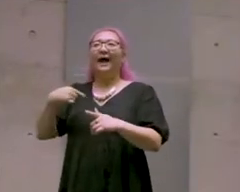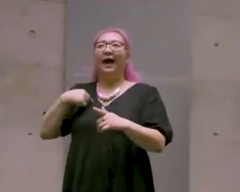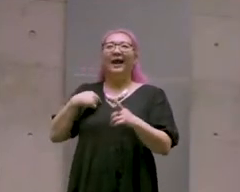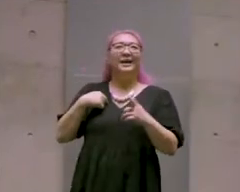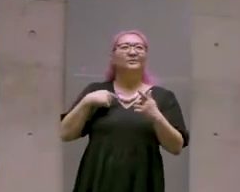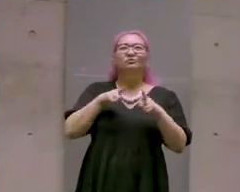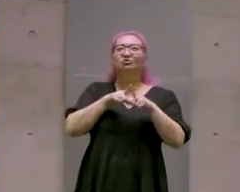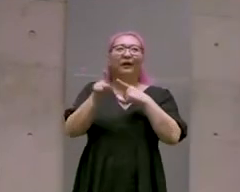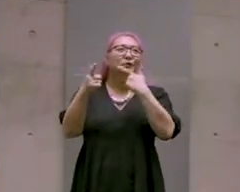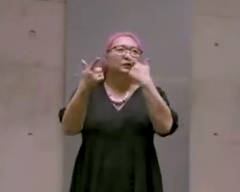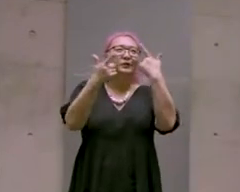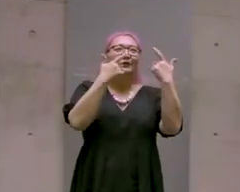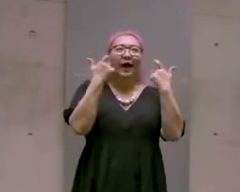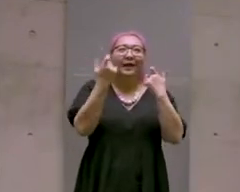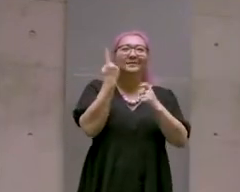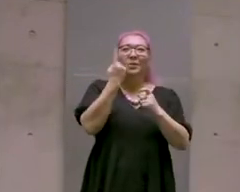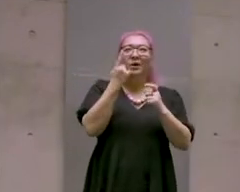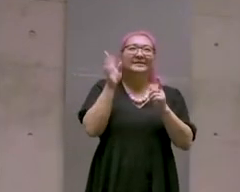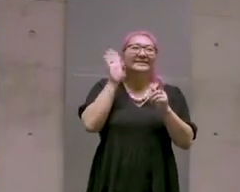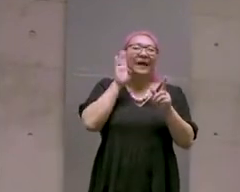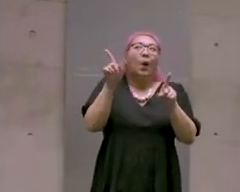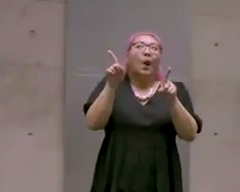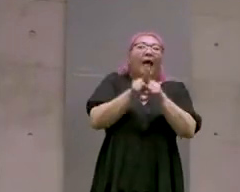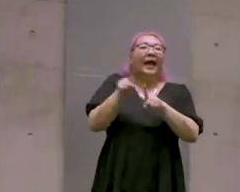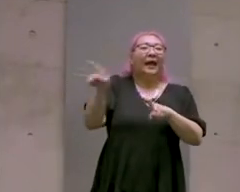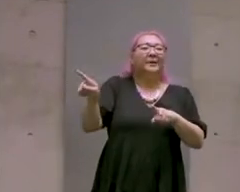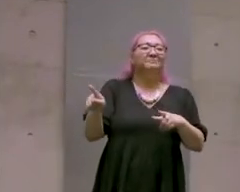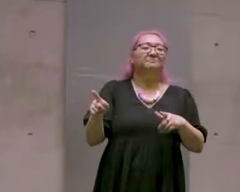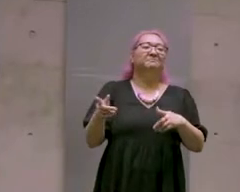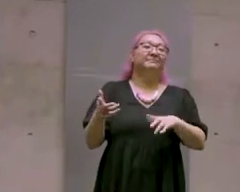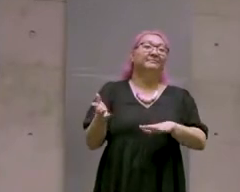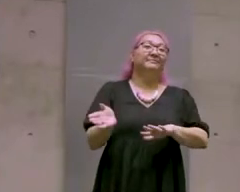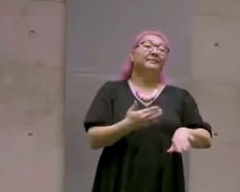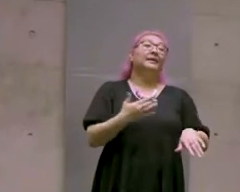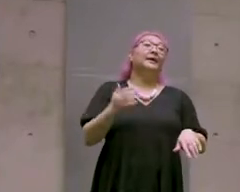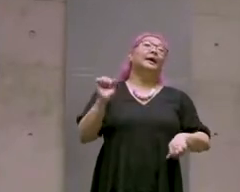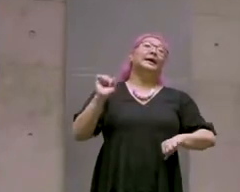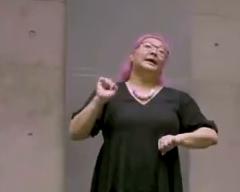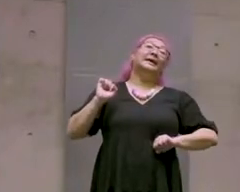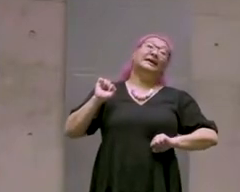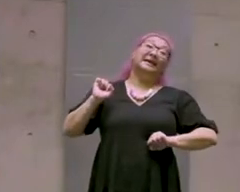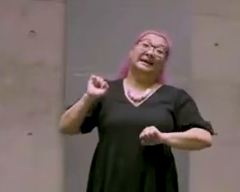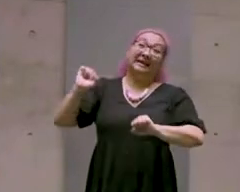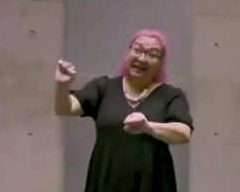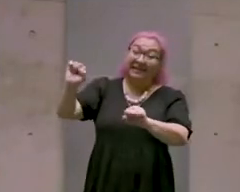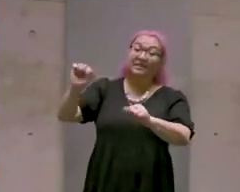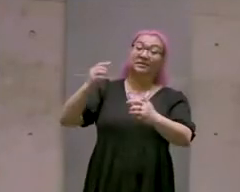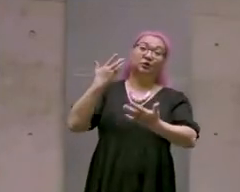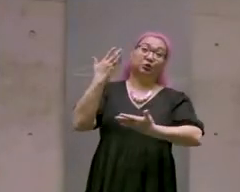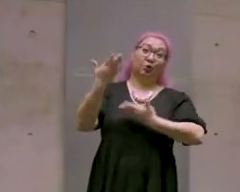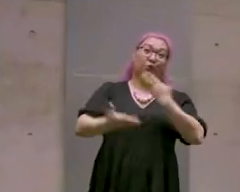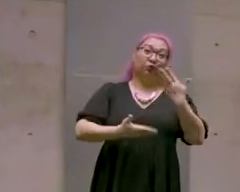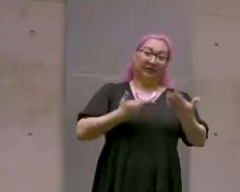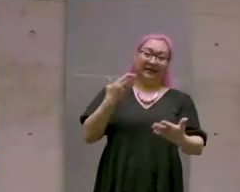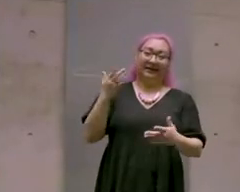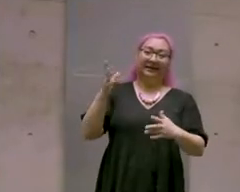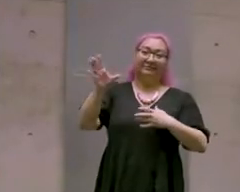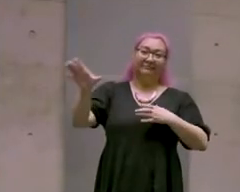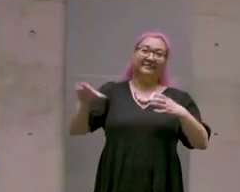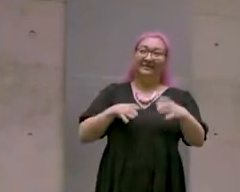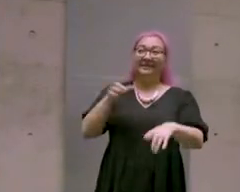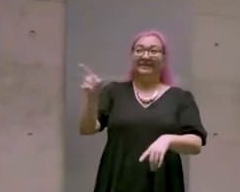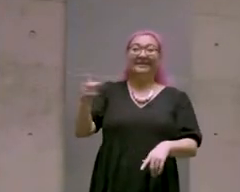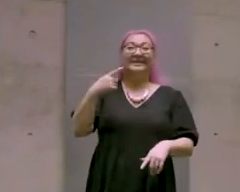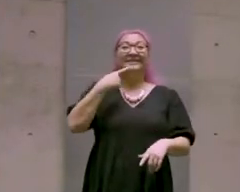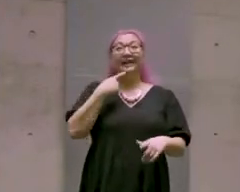and I don't know if it's true, is that he was drunk one night looking at Twitter and saw, I tweeted like, oh, I really need to find someone who sounds